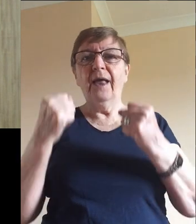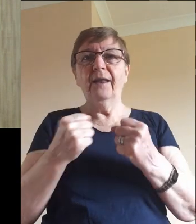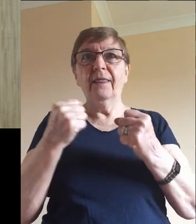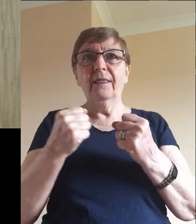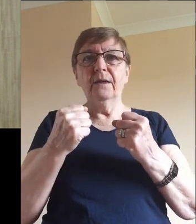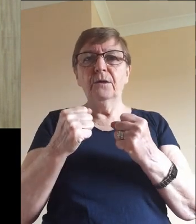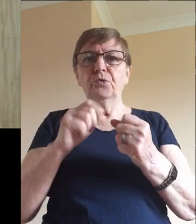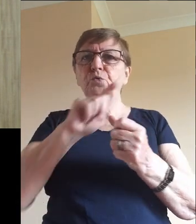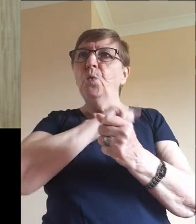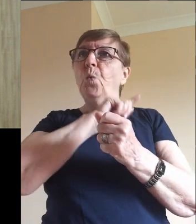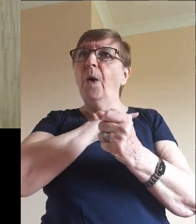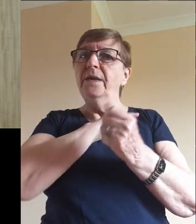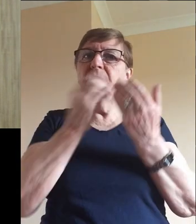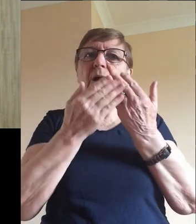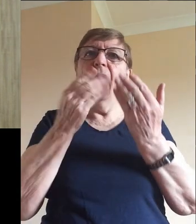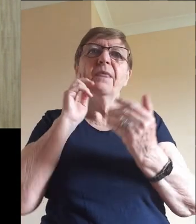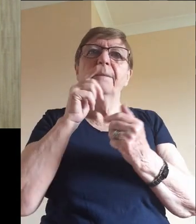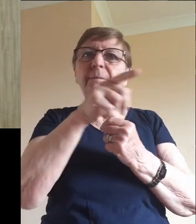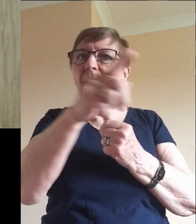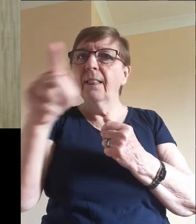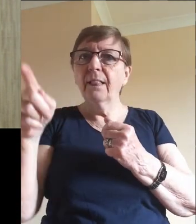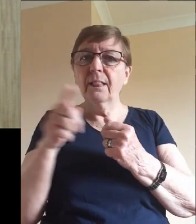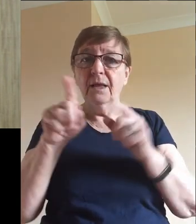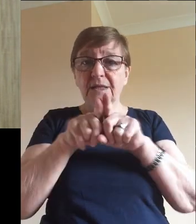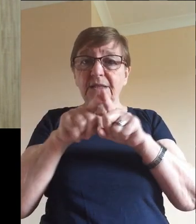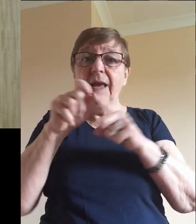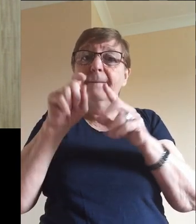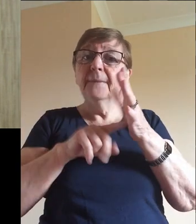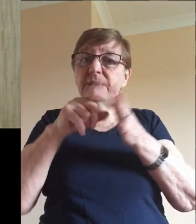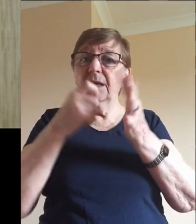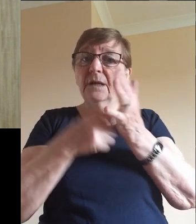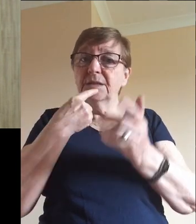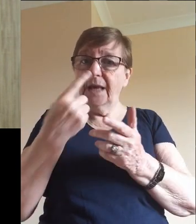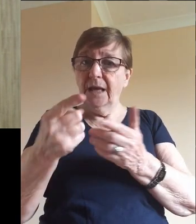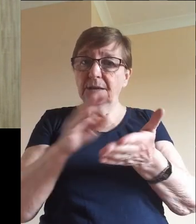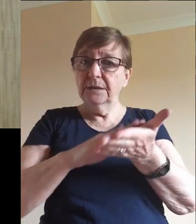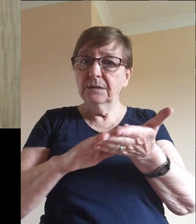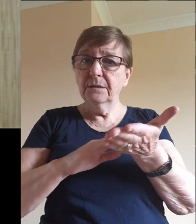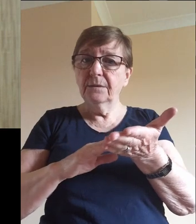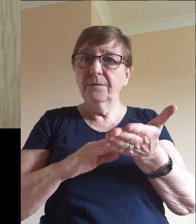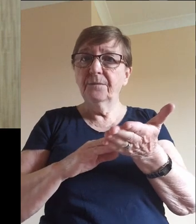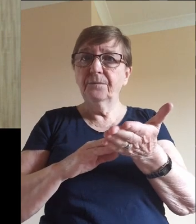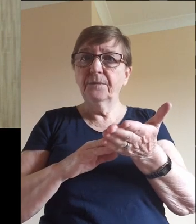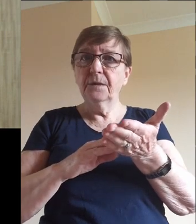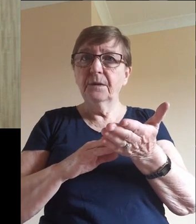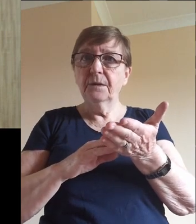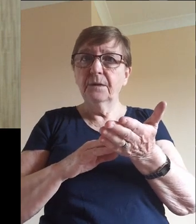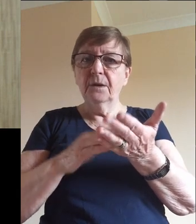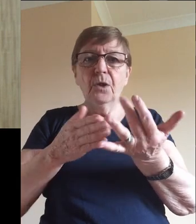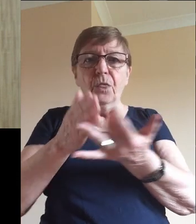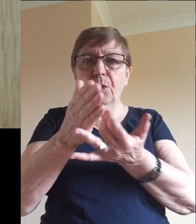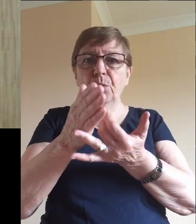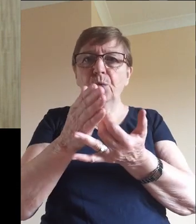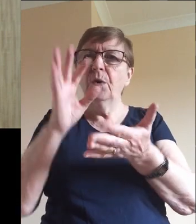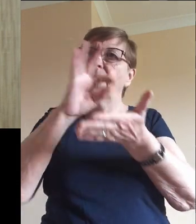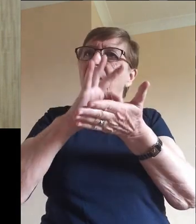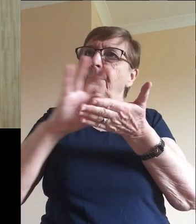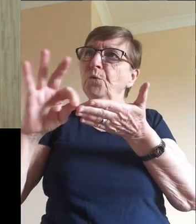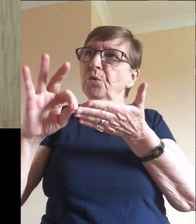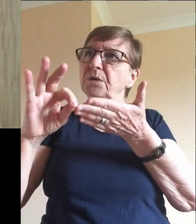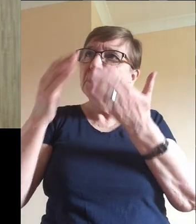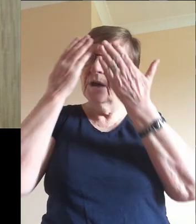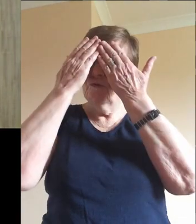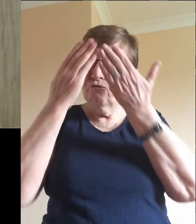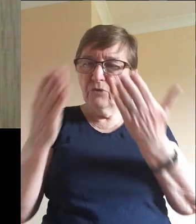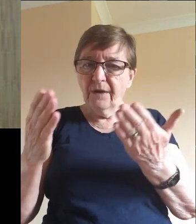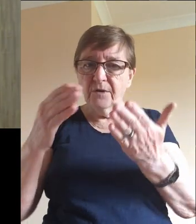to win over, as Peter talks in chapter 2 and 3, by the purity and reverence of our